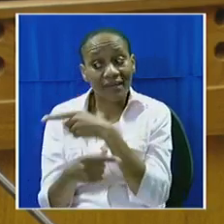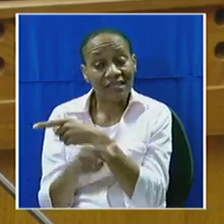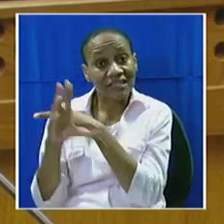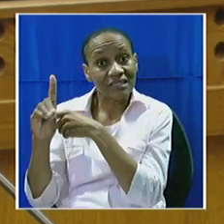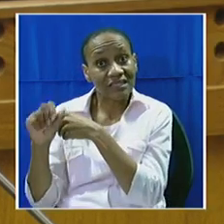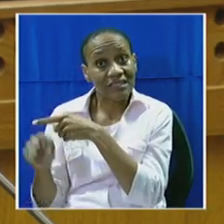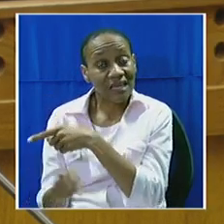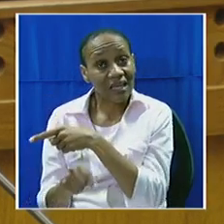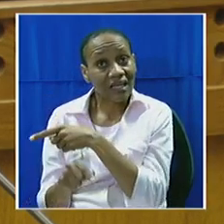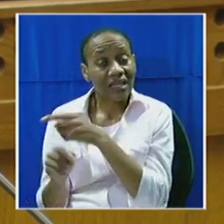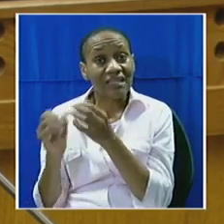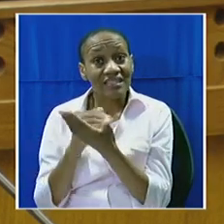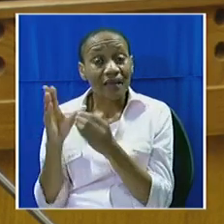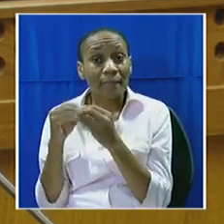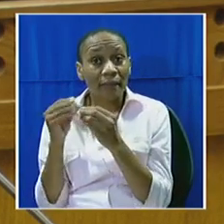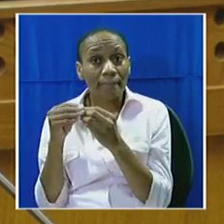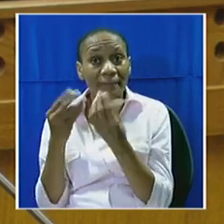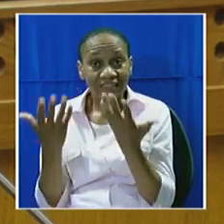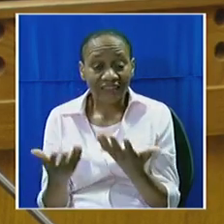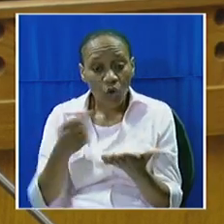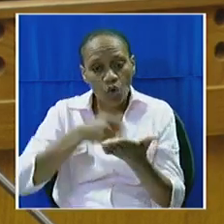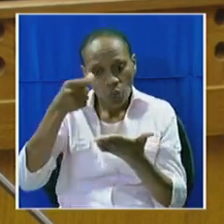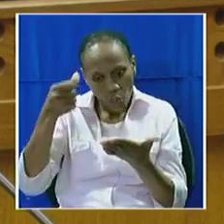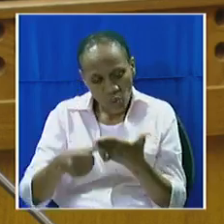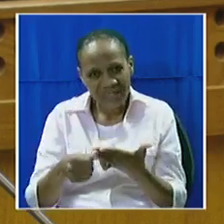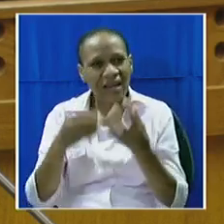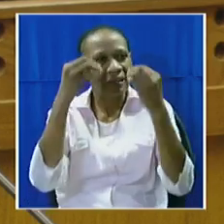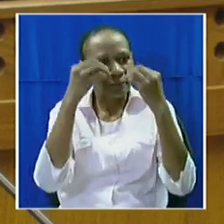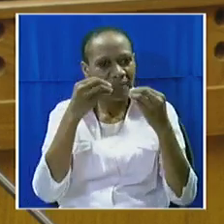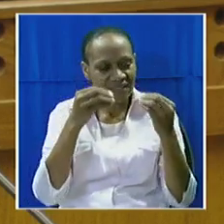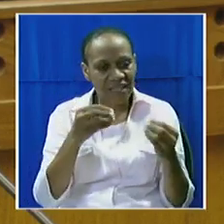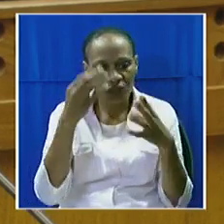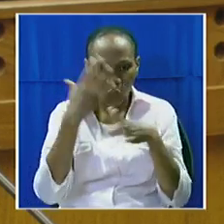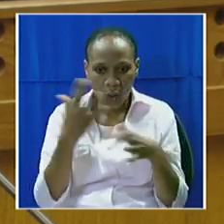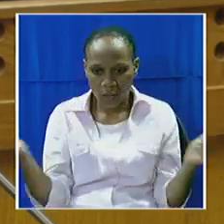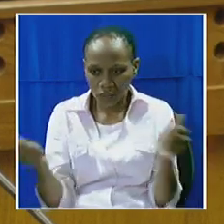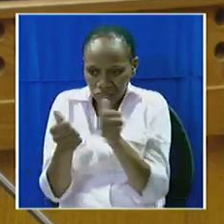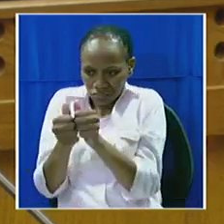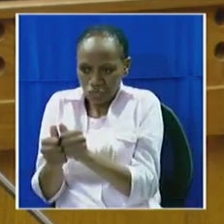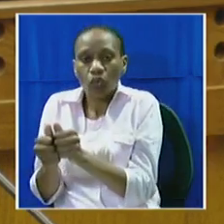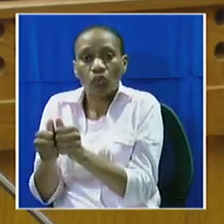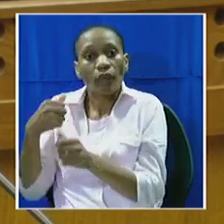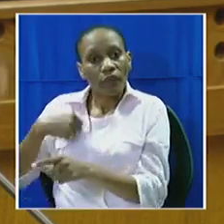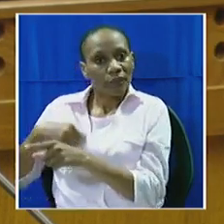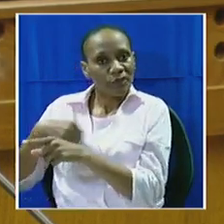Town employees were awarded contracts and are doing business with the city, and they have failed to disclose